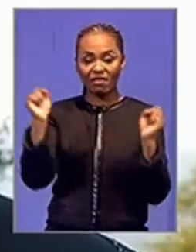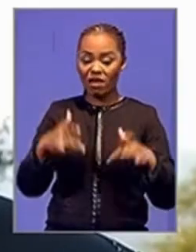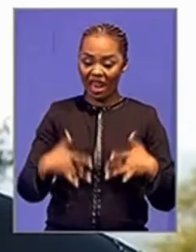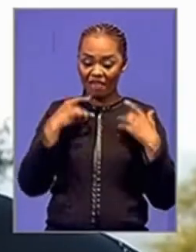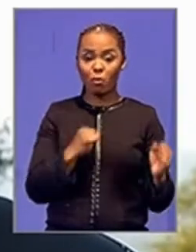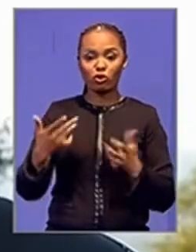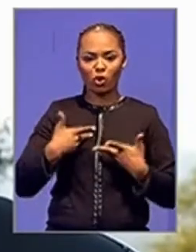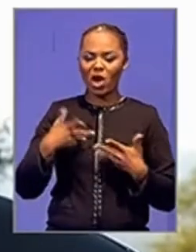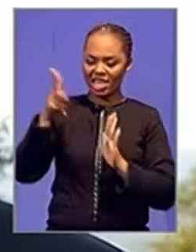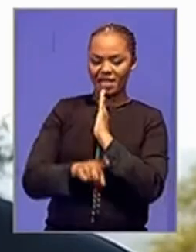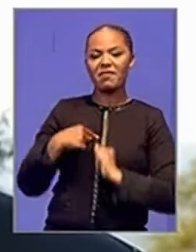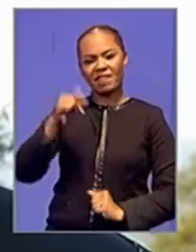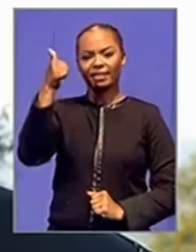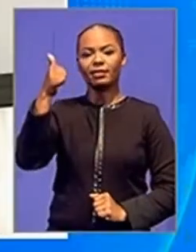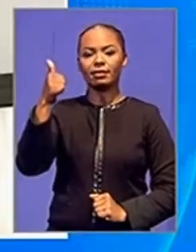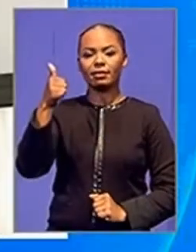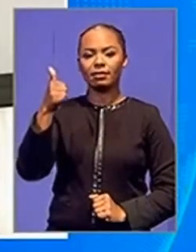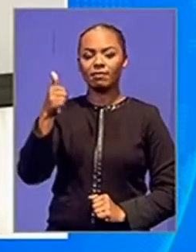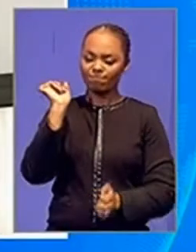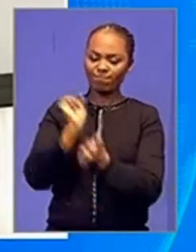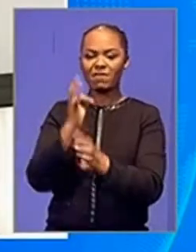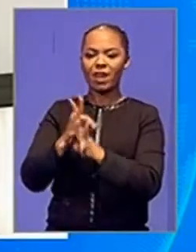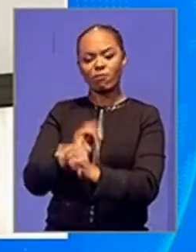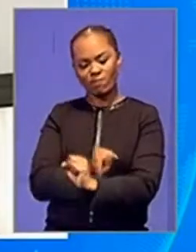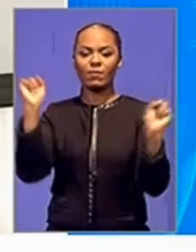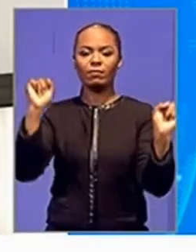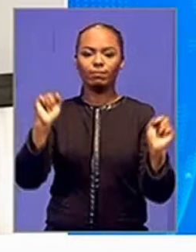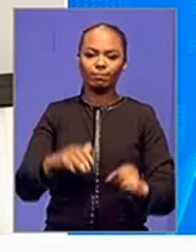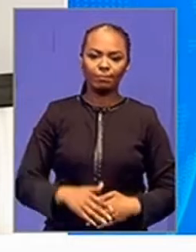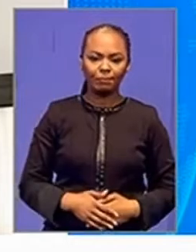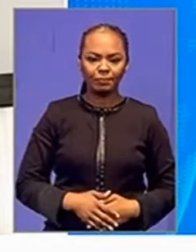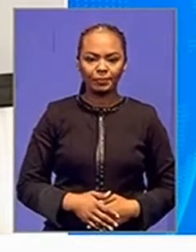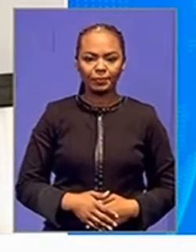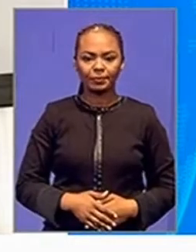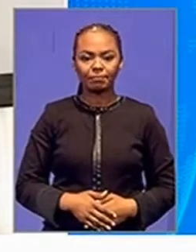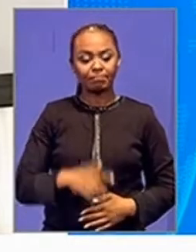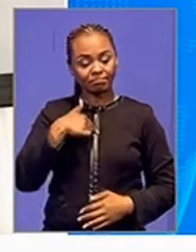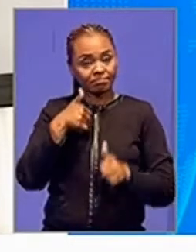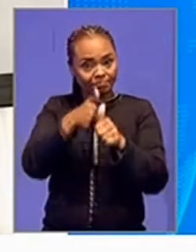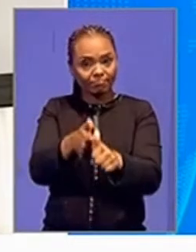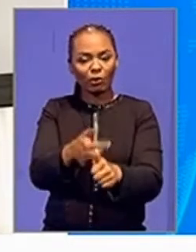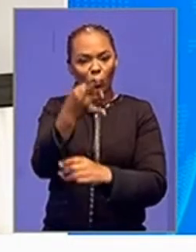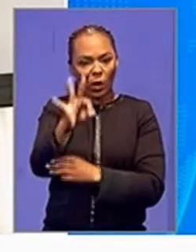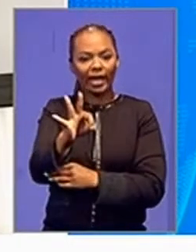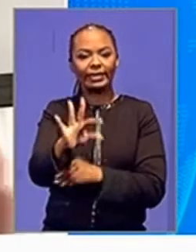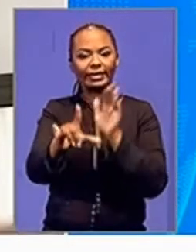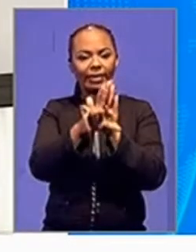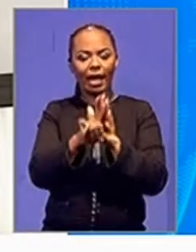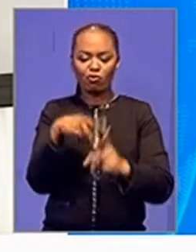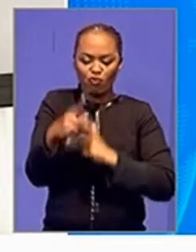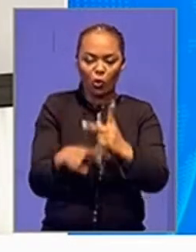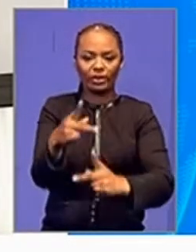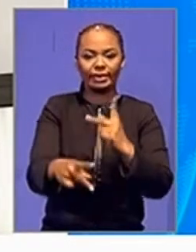have to kill me first. I insist on that. We will act on this in terms of the correct legal processes and